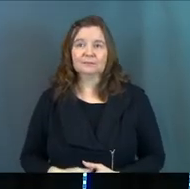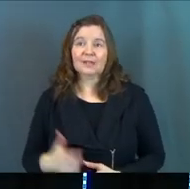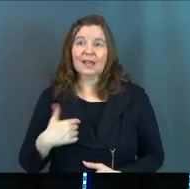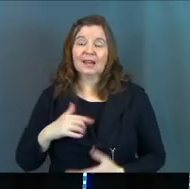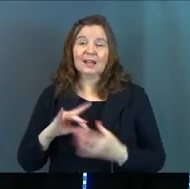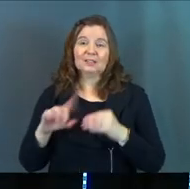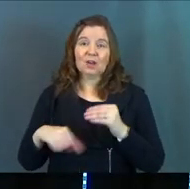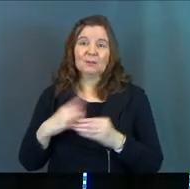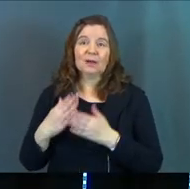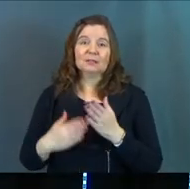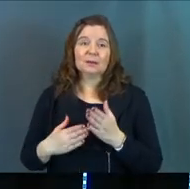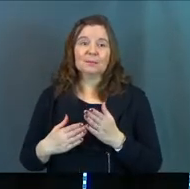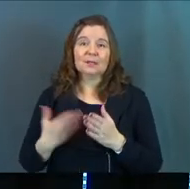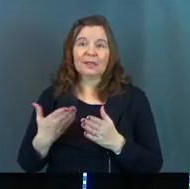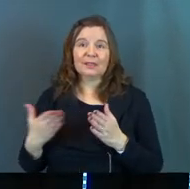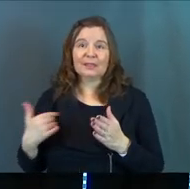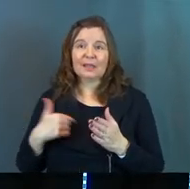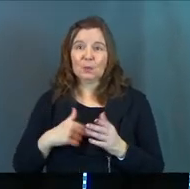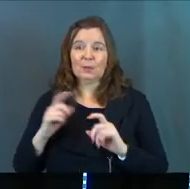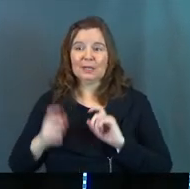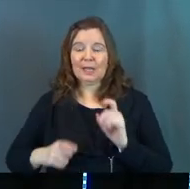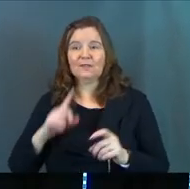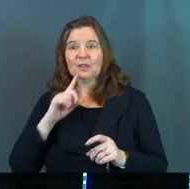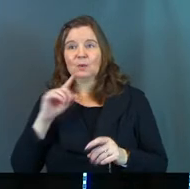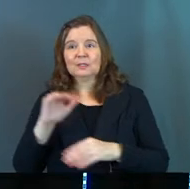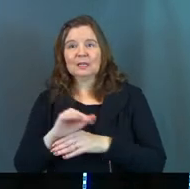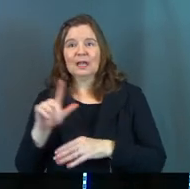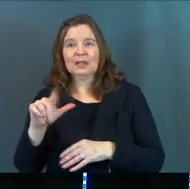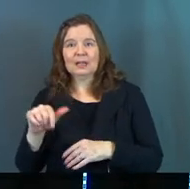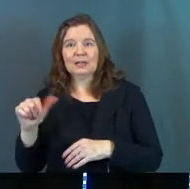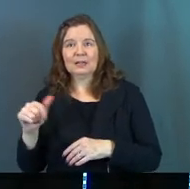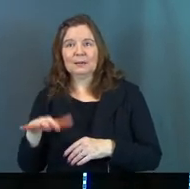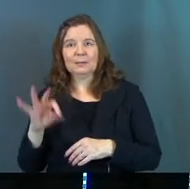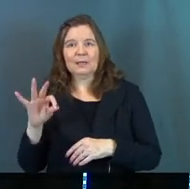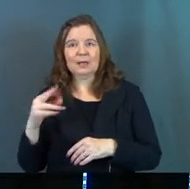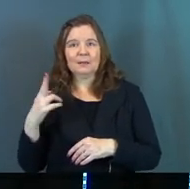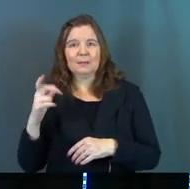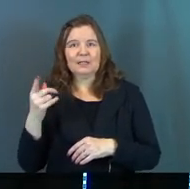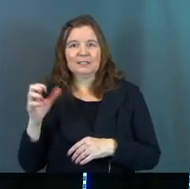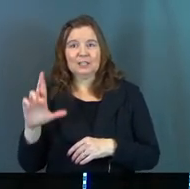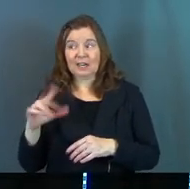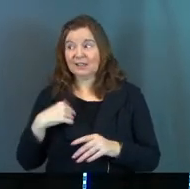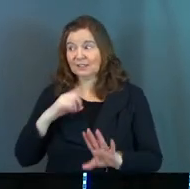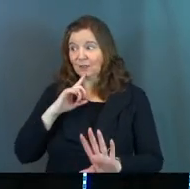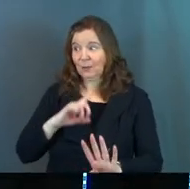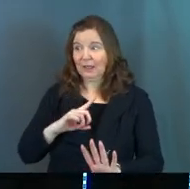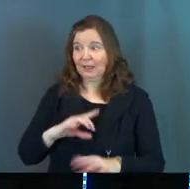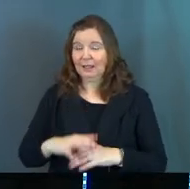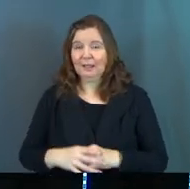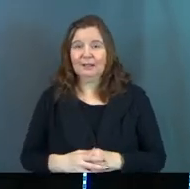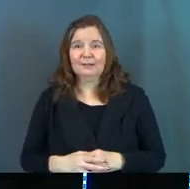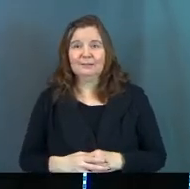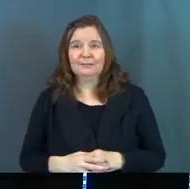Now, I talked about some things that we gave. There was a night that Linda picked up a hitchhiker. This is for real.